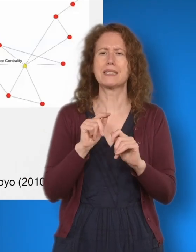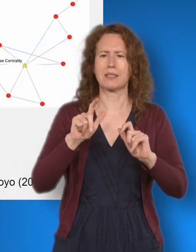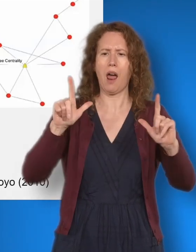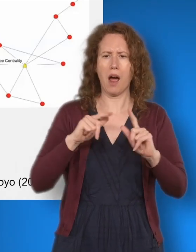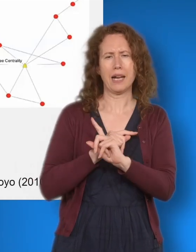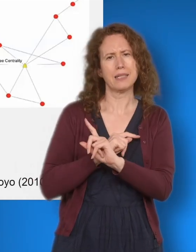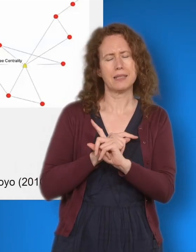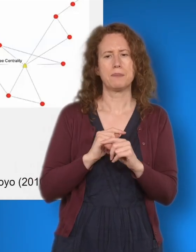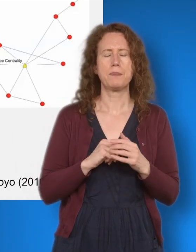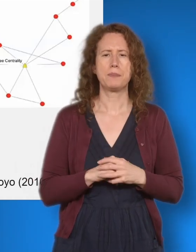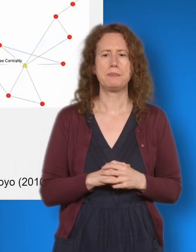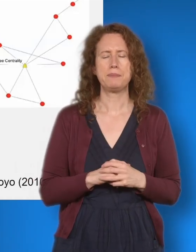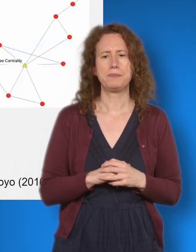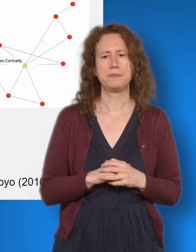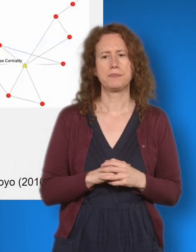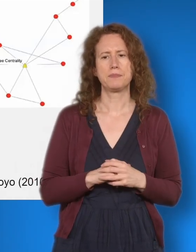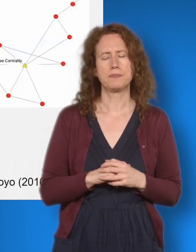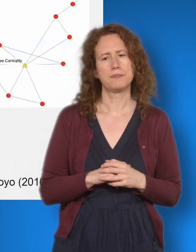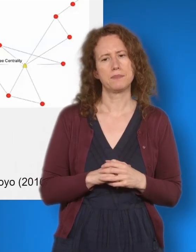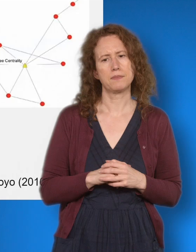on the slide on the right-hand side,